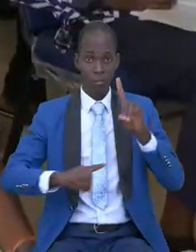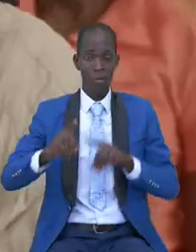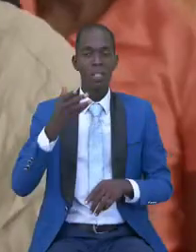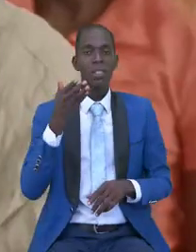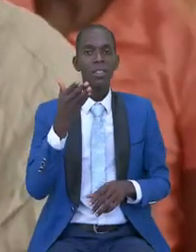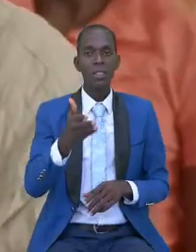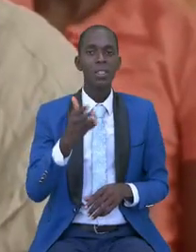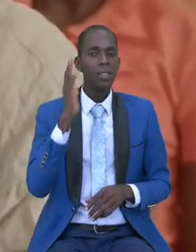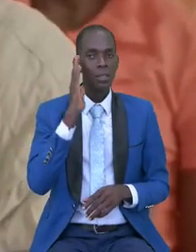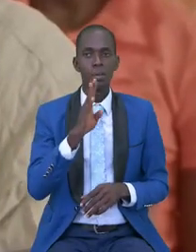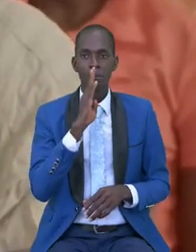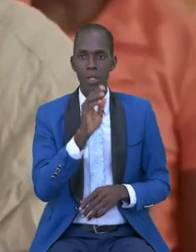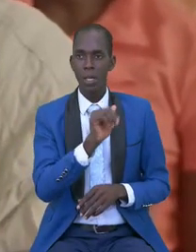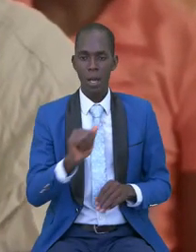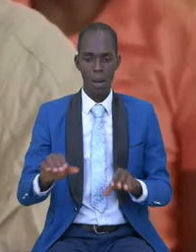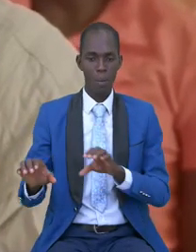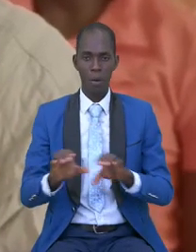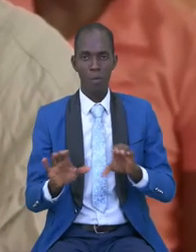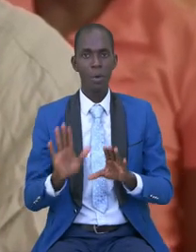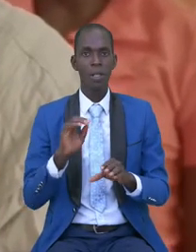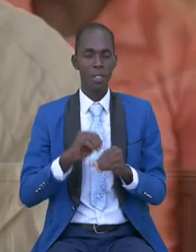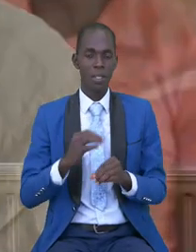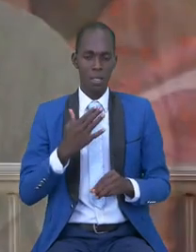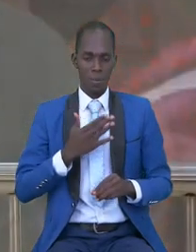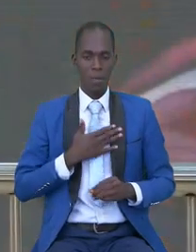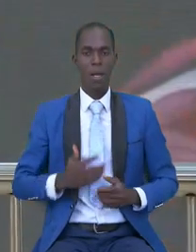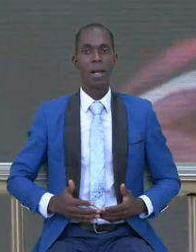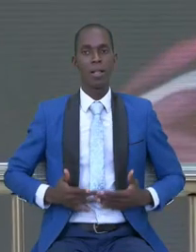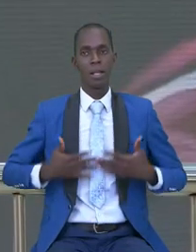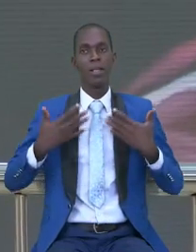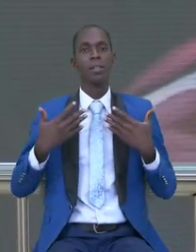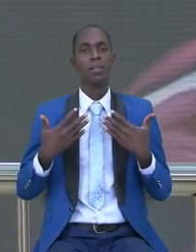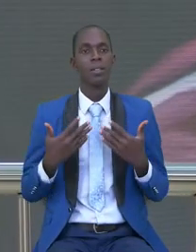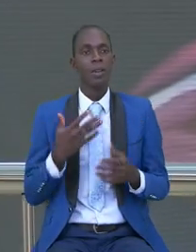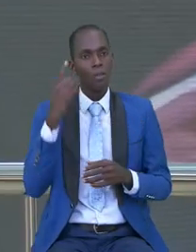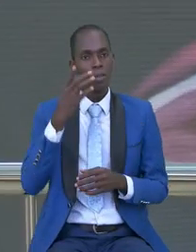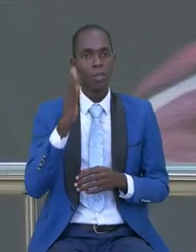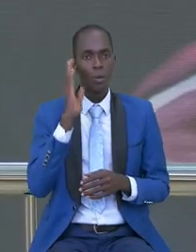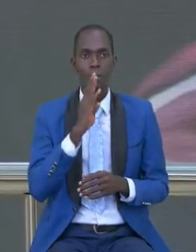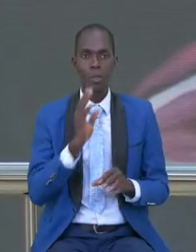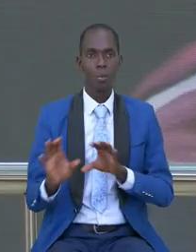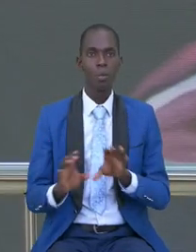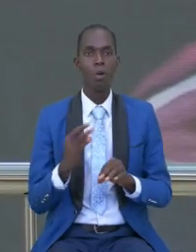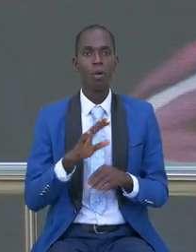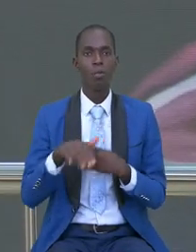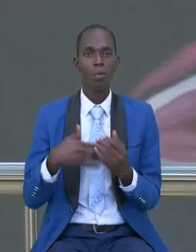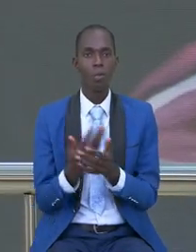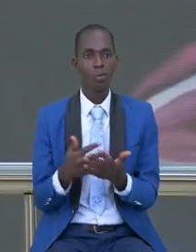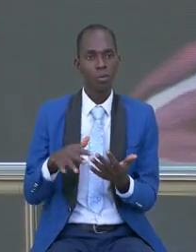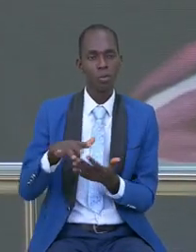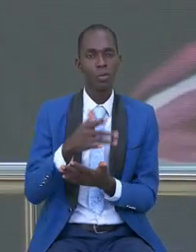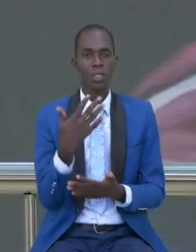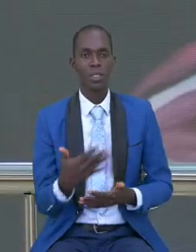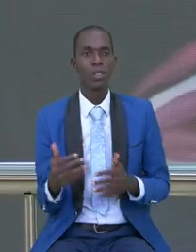yourself, there'll be a performance in my life. For there shall be a performance of those things which